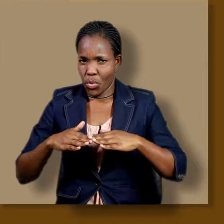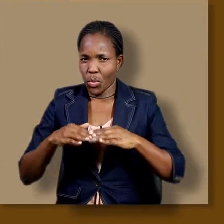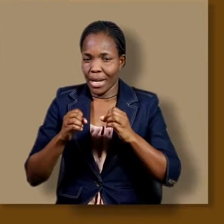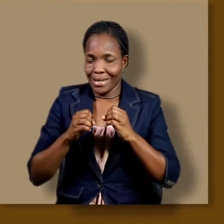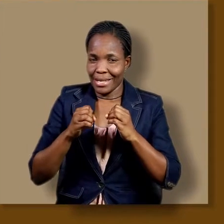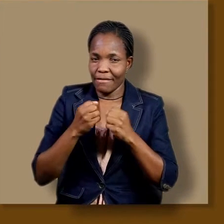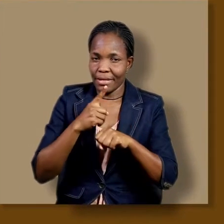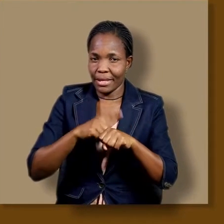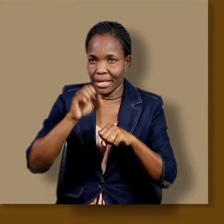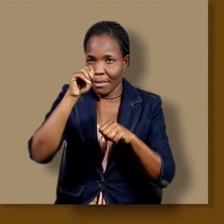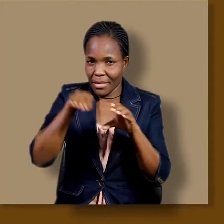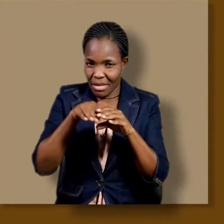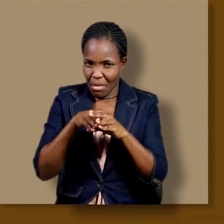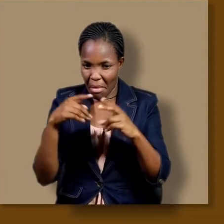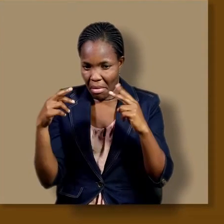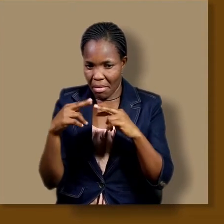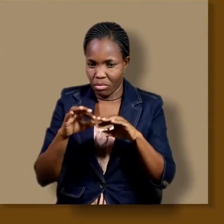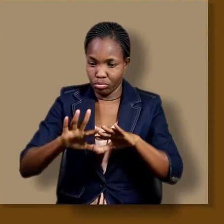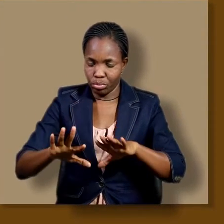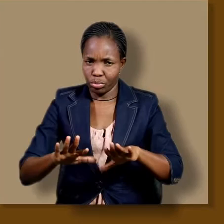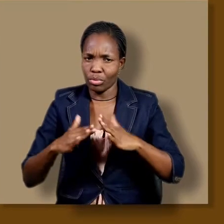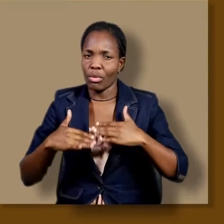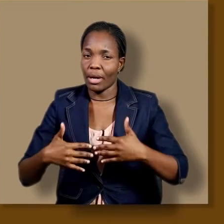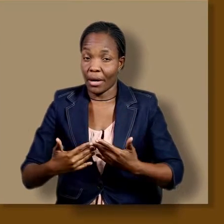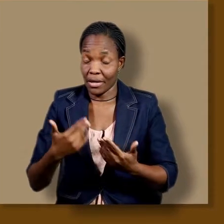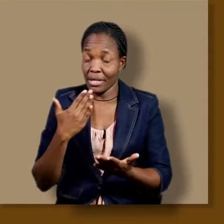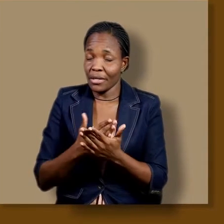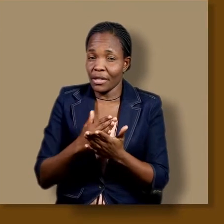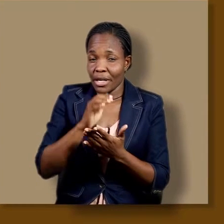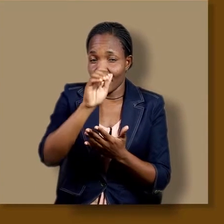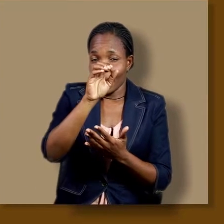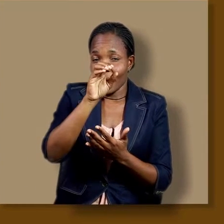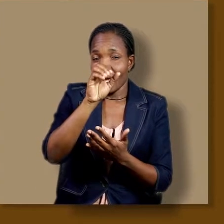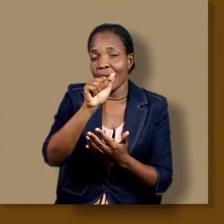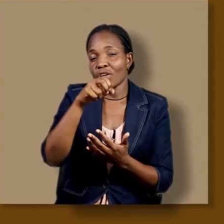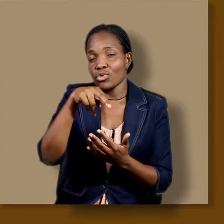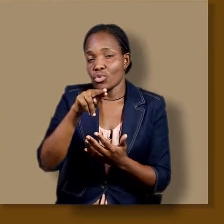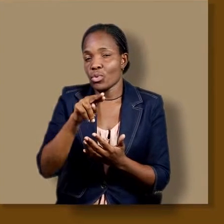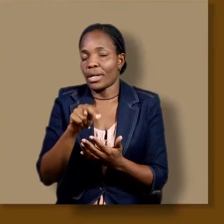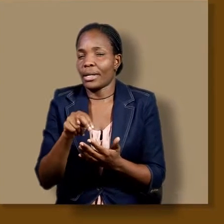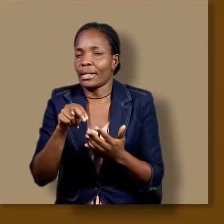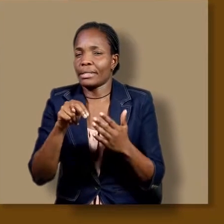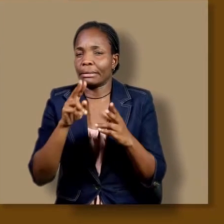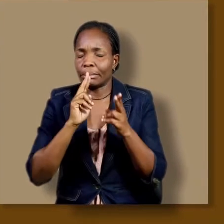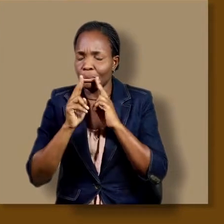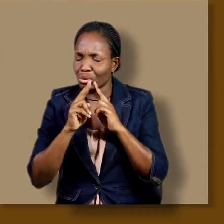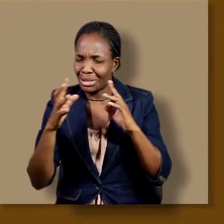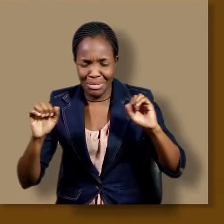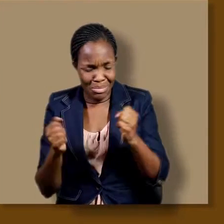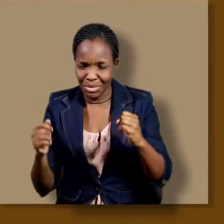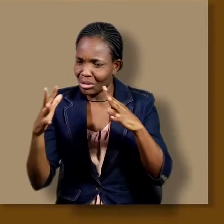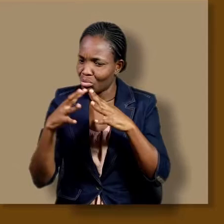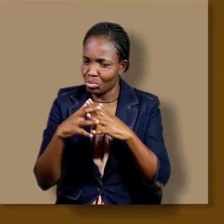OAU members. In reality, the OAU was unable to enforce its decisions and could not intervene to